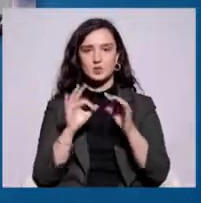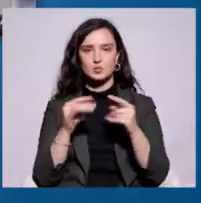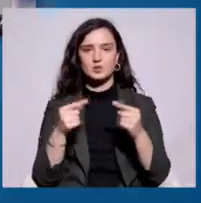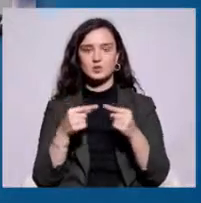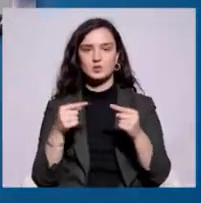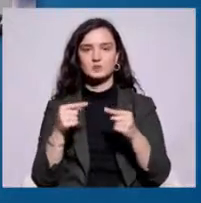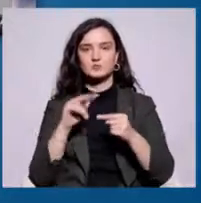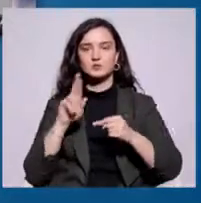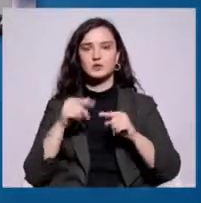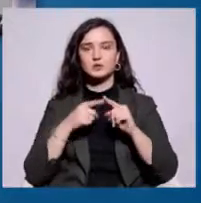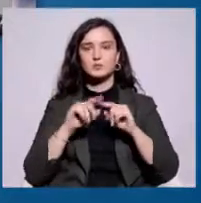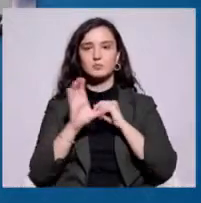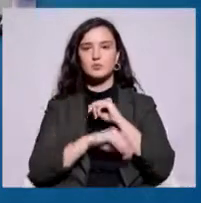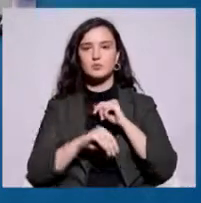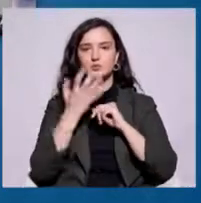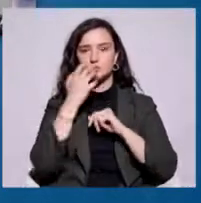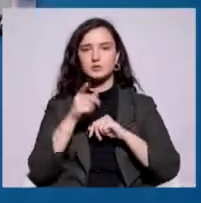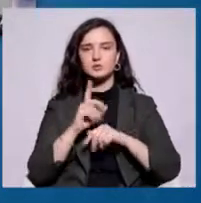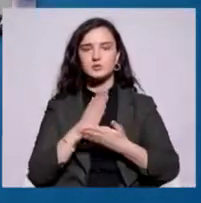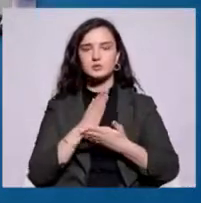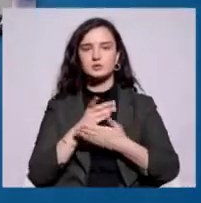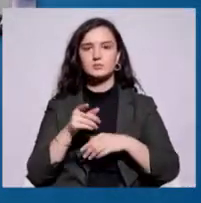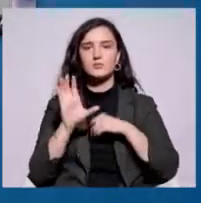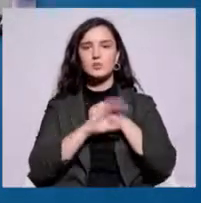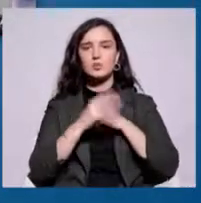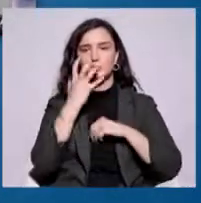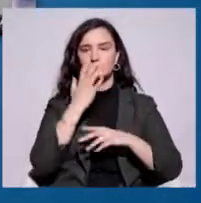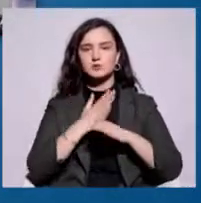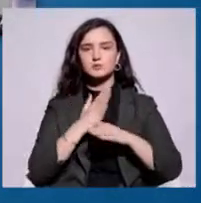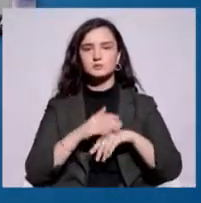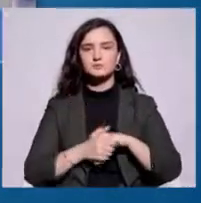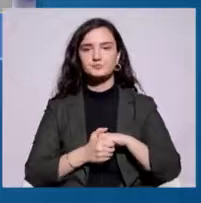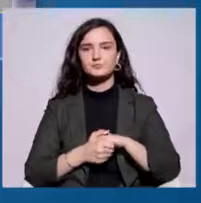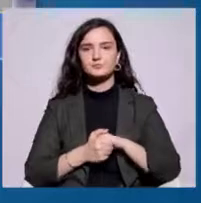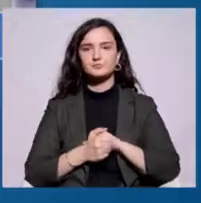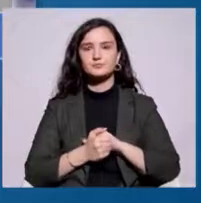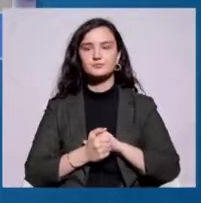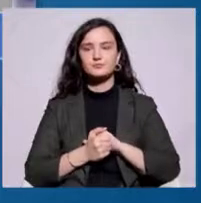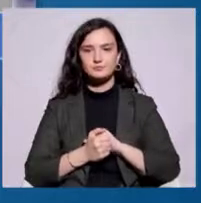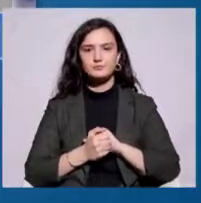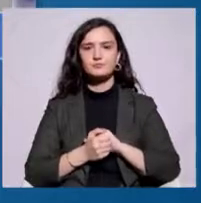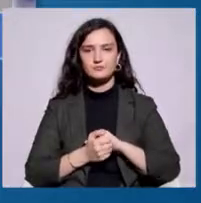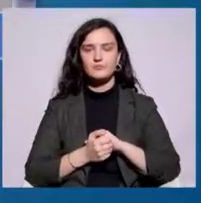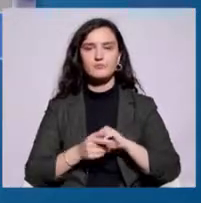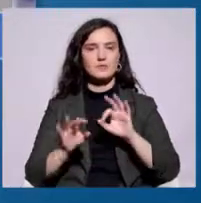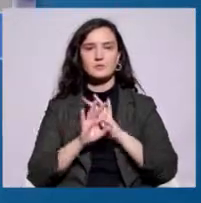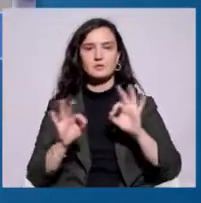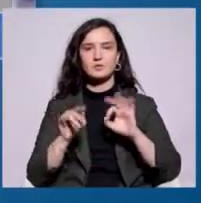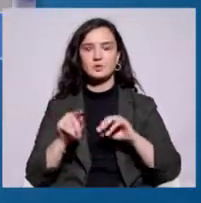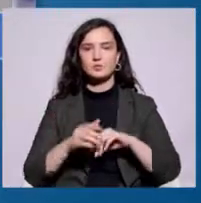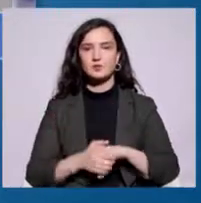Exactly, Zach. And the last picture, Zach? The last picture is projector.